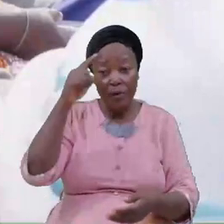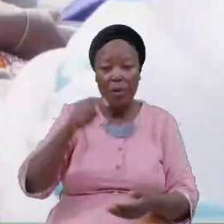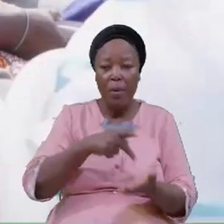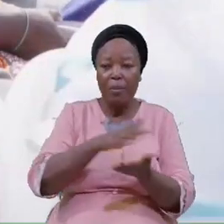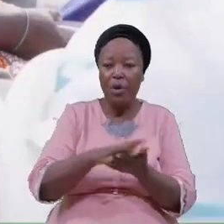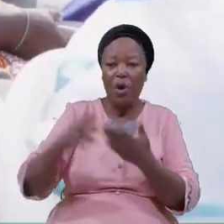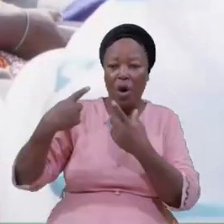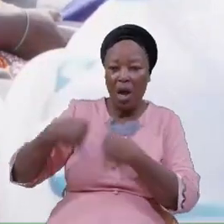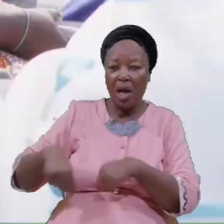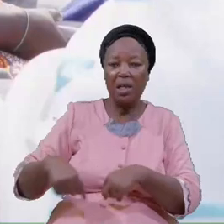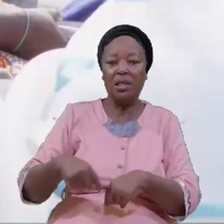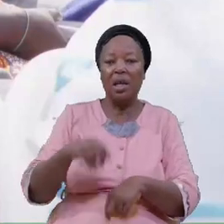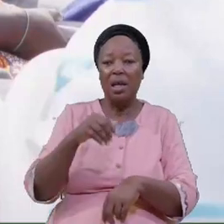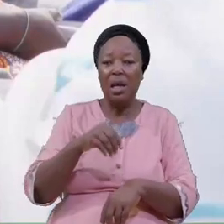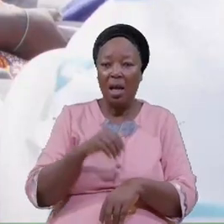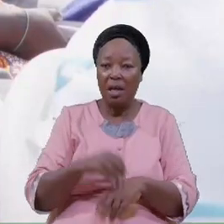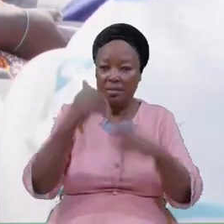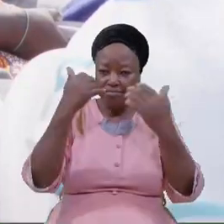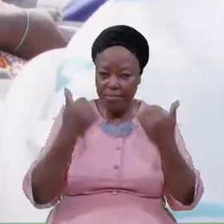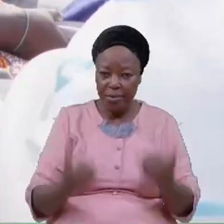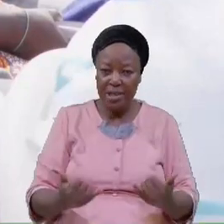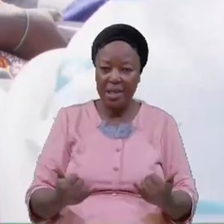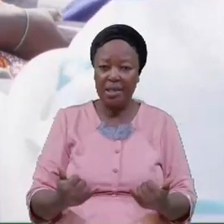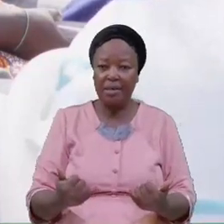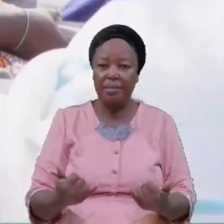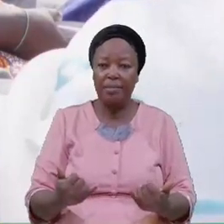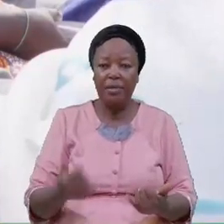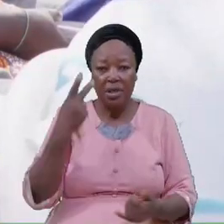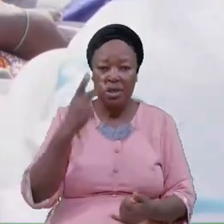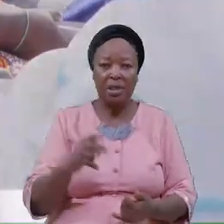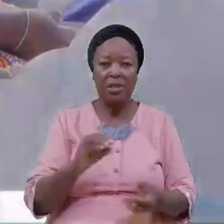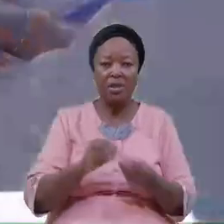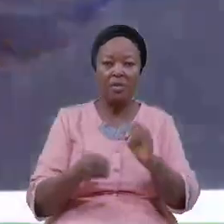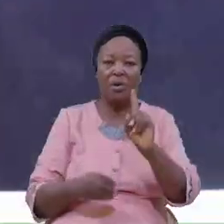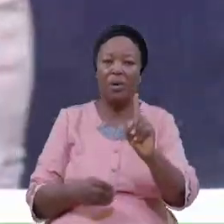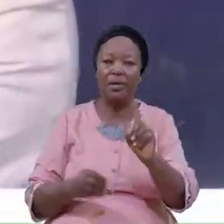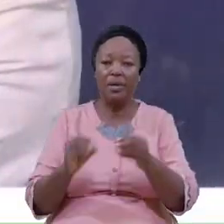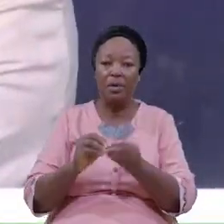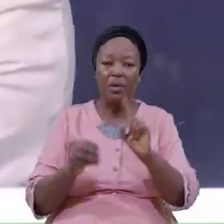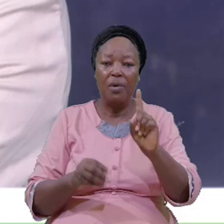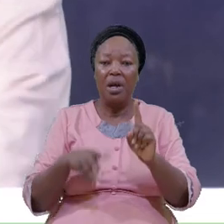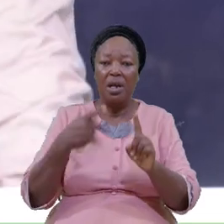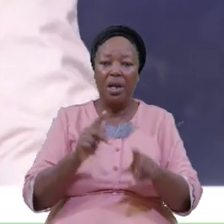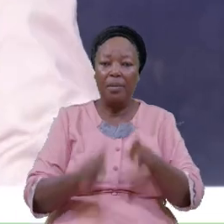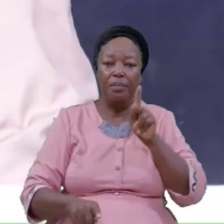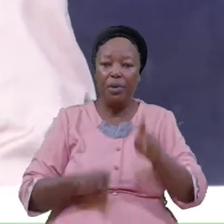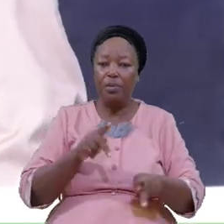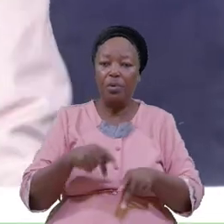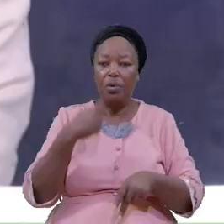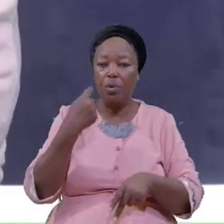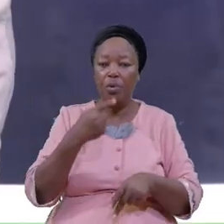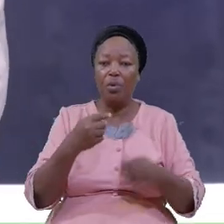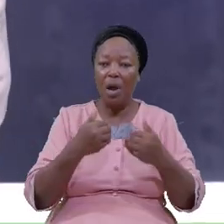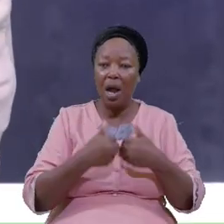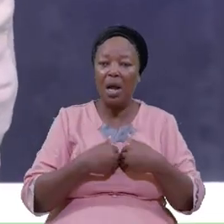present. Troisième élément, la provision d'un cœur pur Look au at présent. Number one. Revenons the people élément. Who had pure heart before we